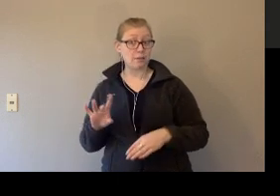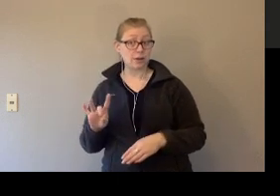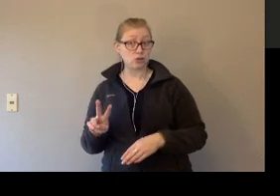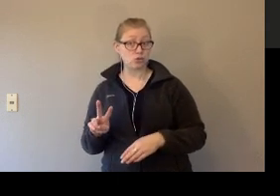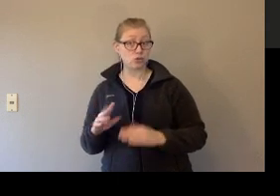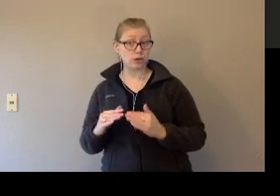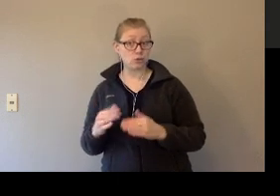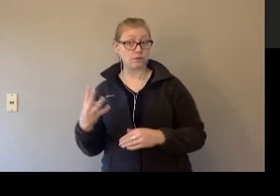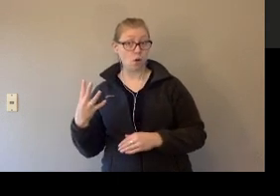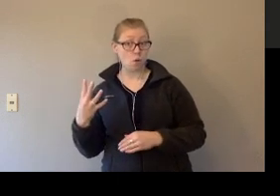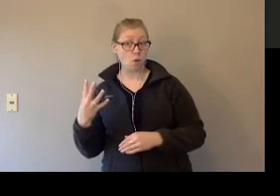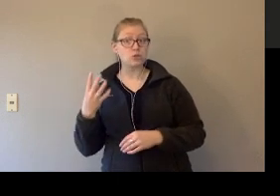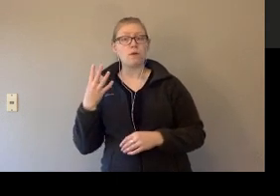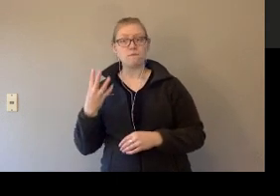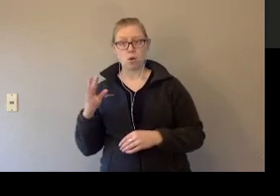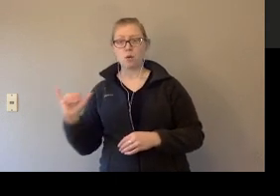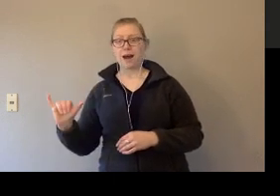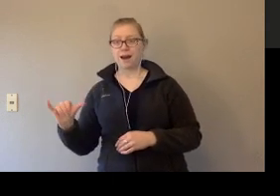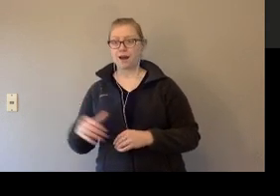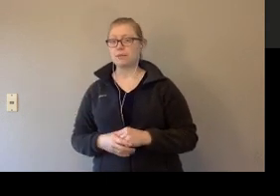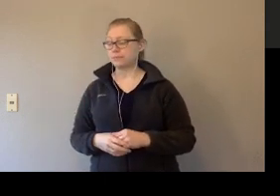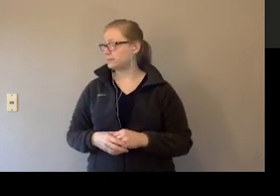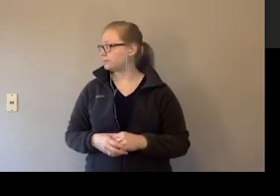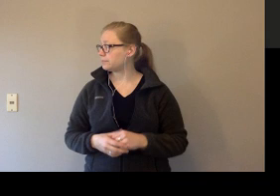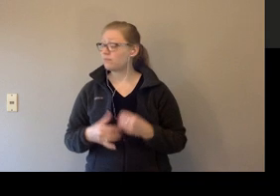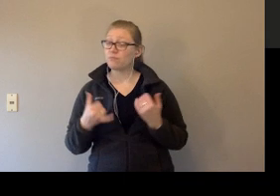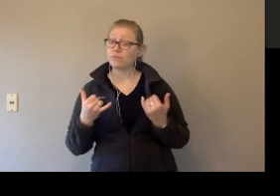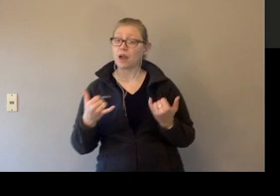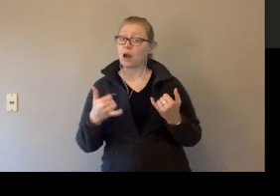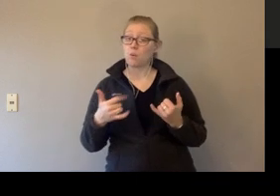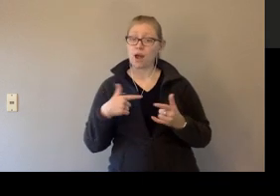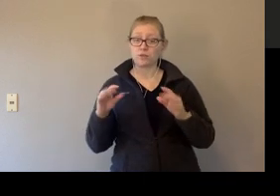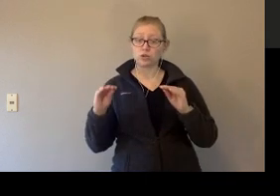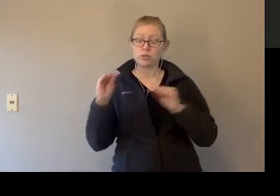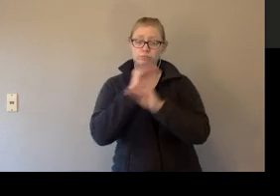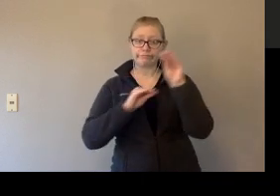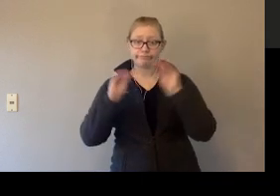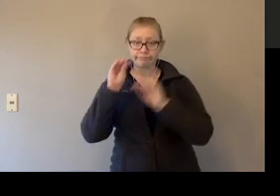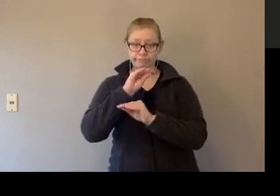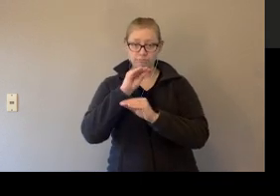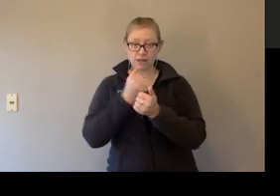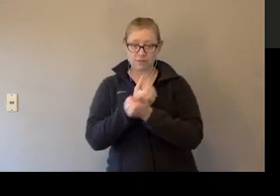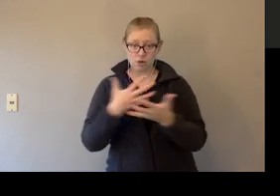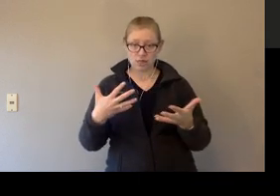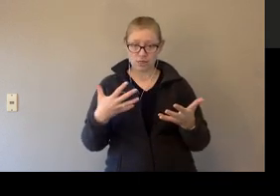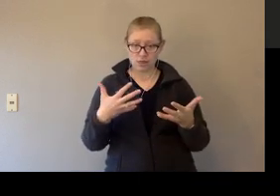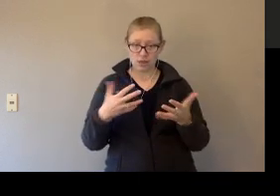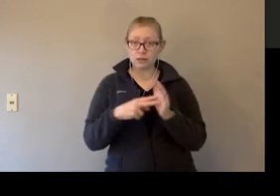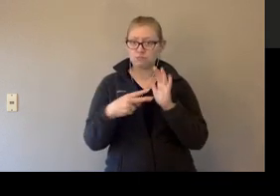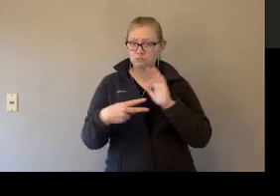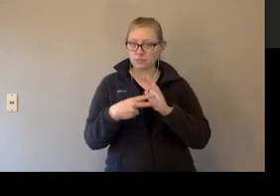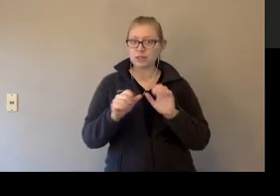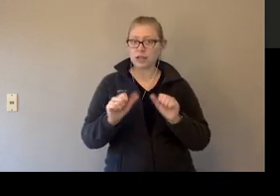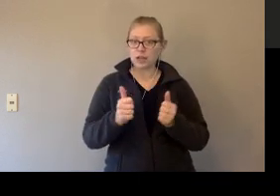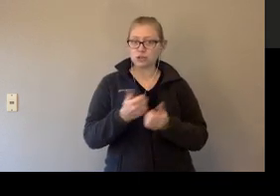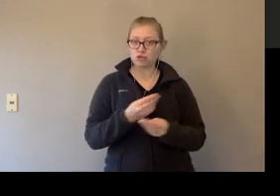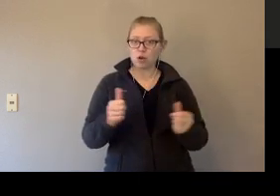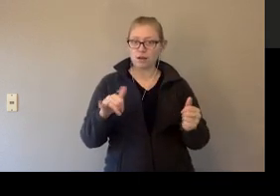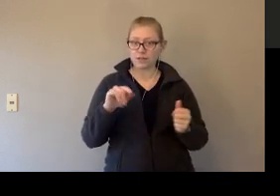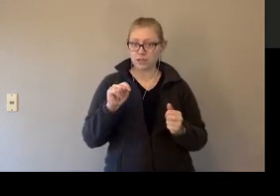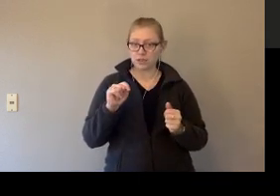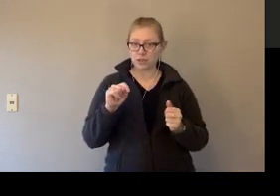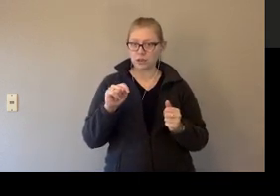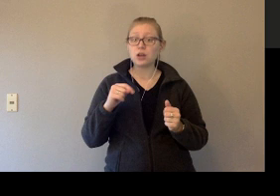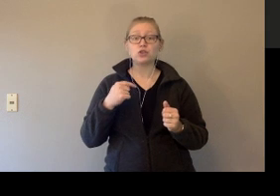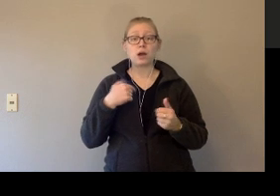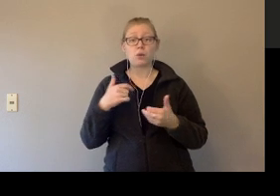So we have 4y on this side. Now I just have to rearrange things so that I can solve it. So I want all the y's on one